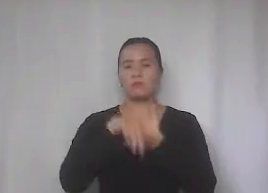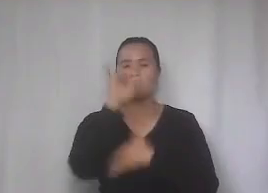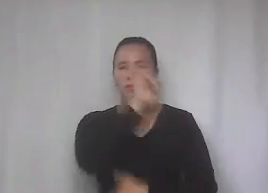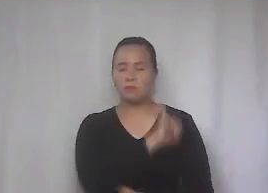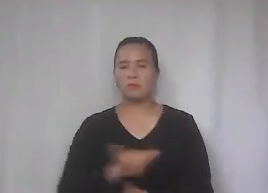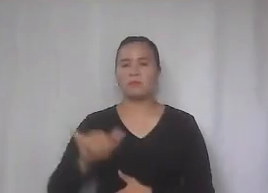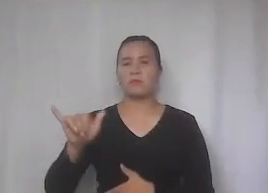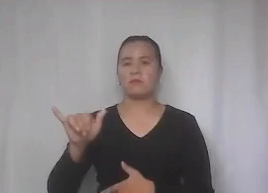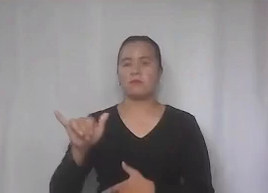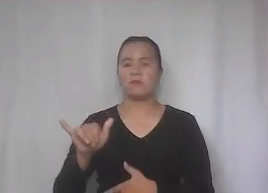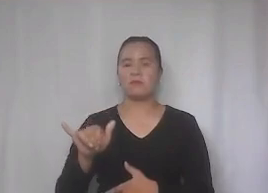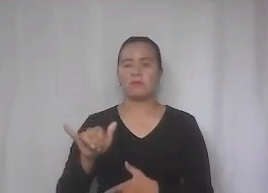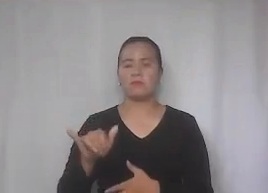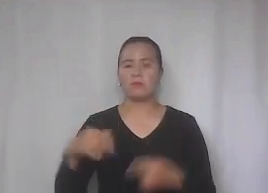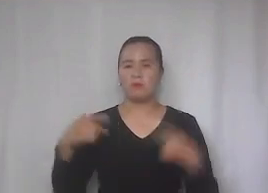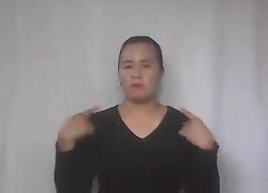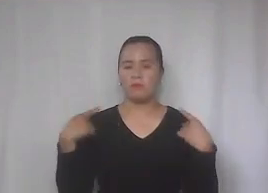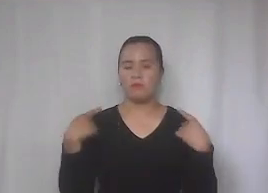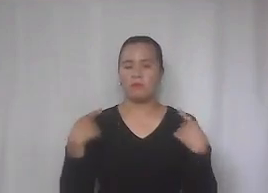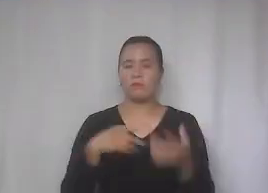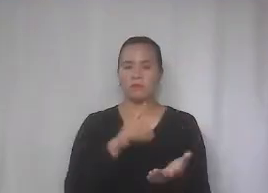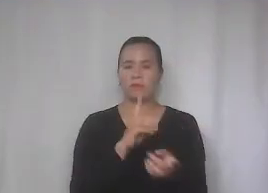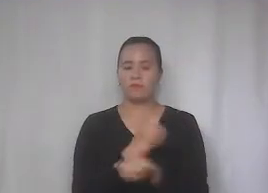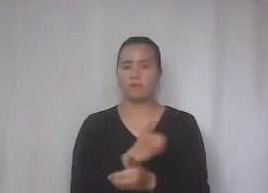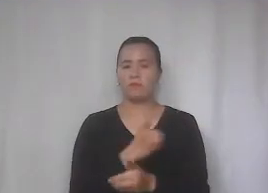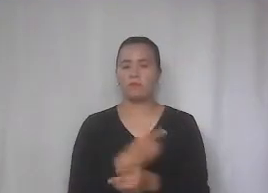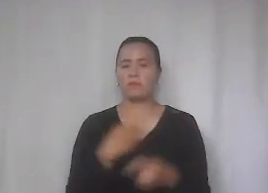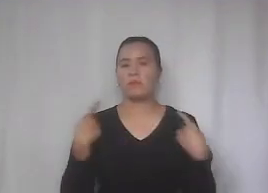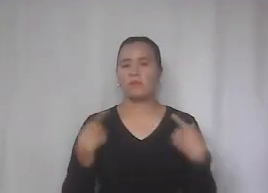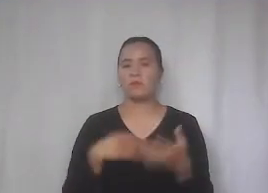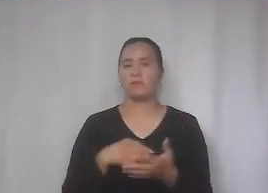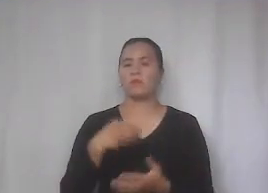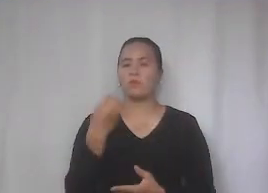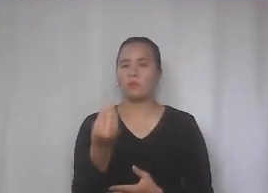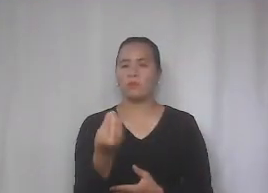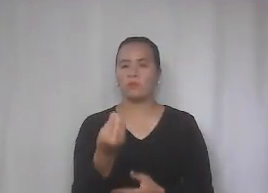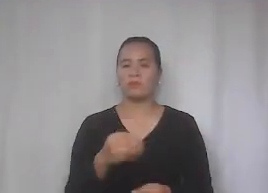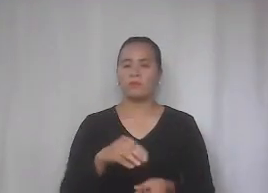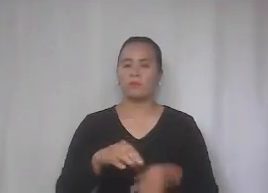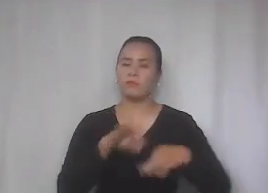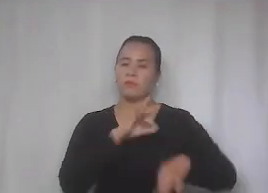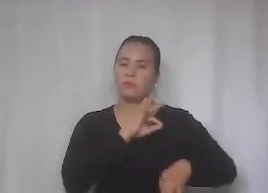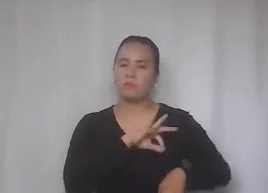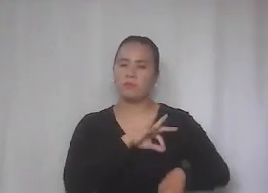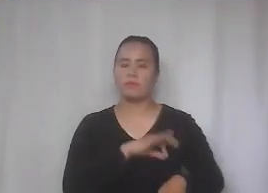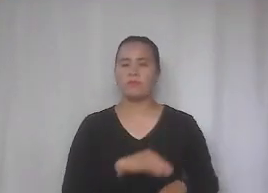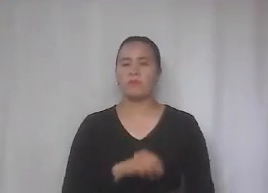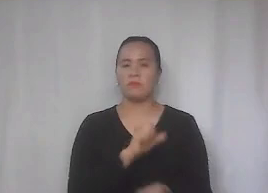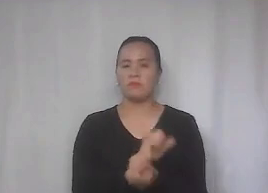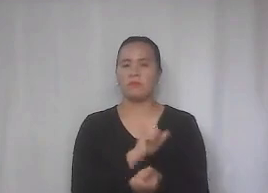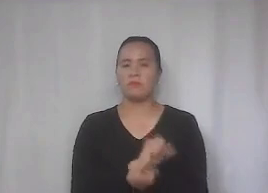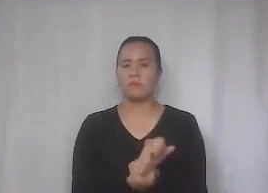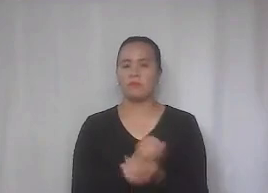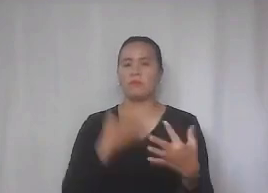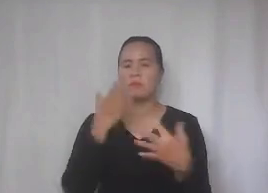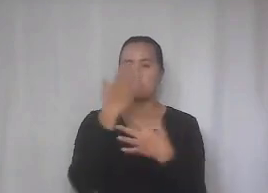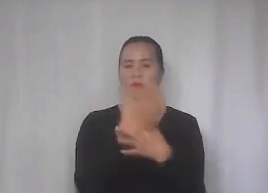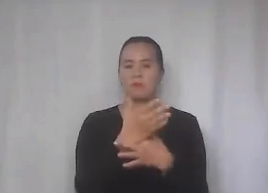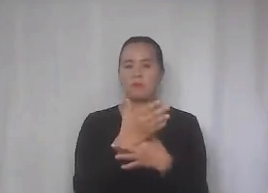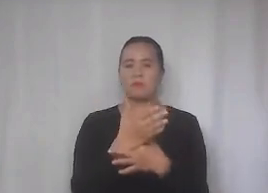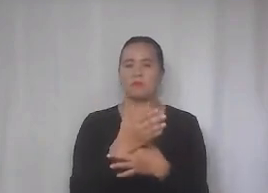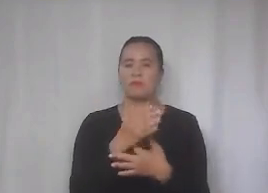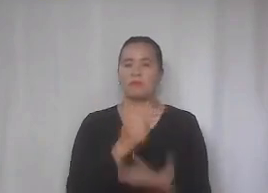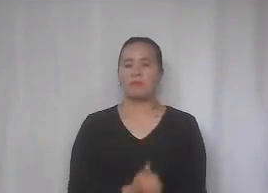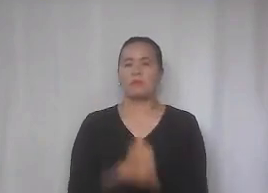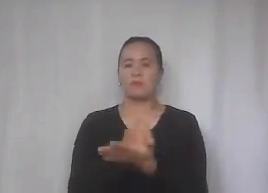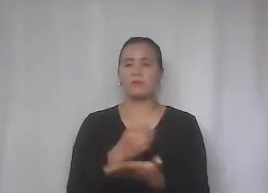unemployment rates, more than twice that of people without. And only 1 in 10 have access to the assistive devices they need to be active